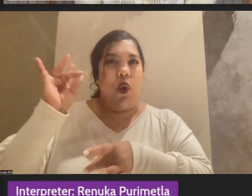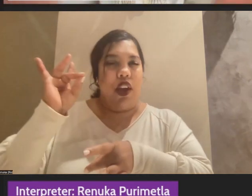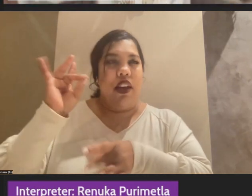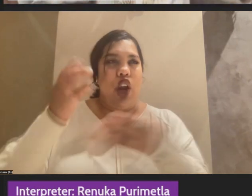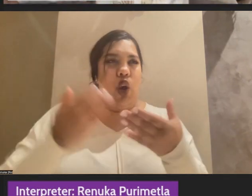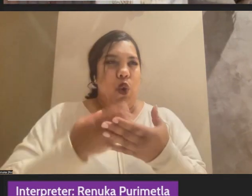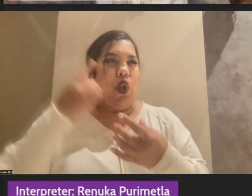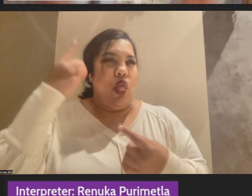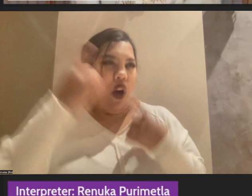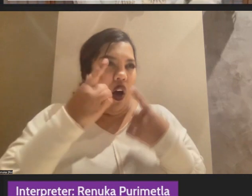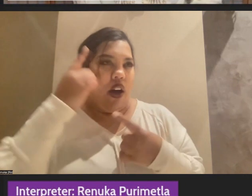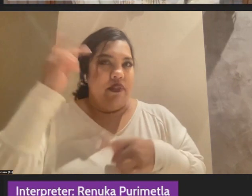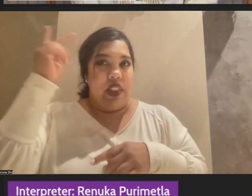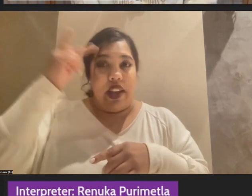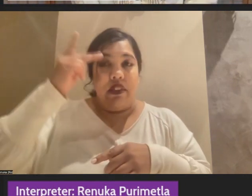They're eternal principles.